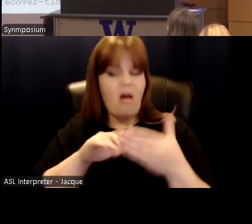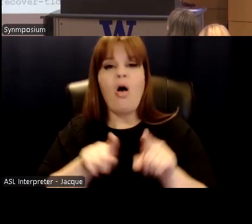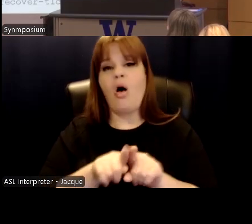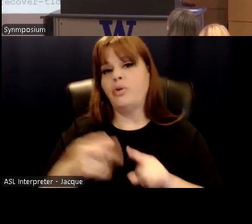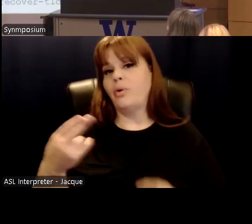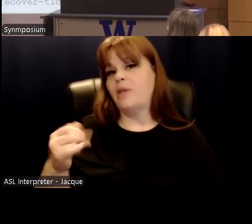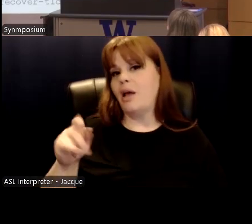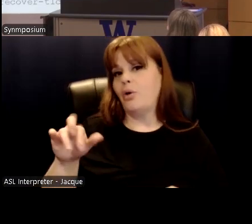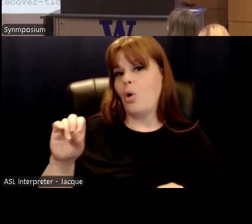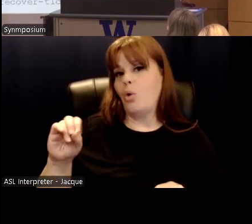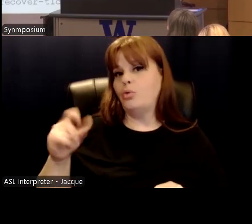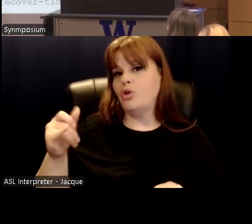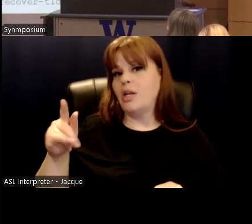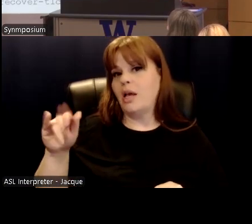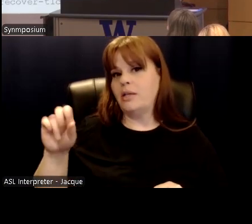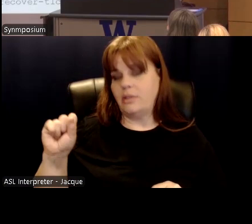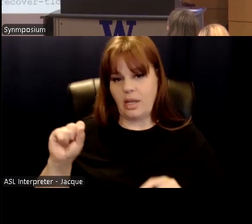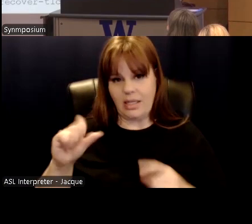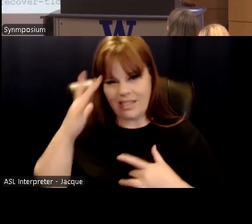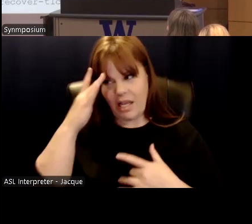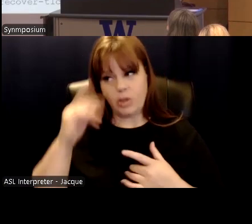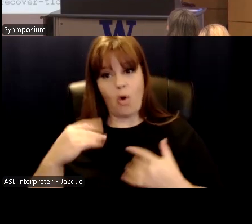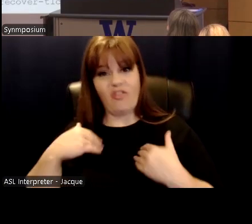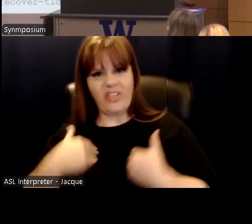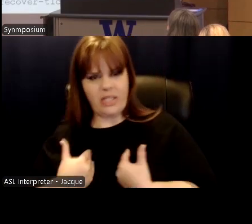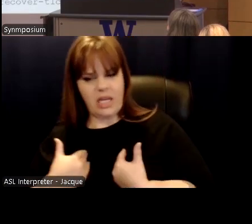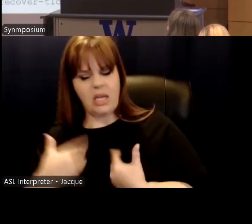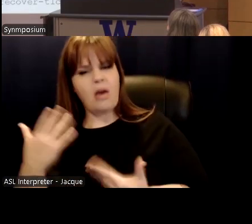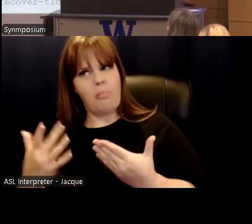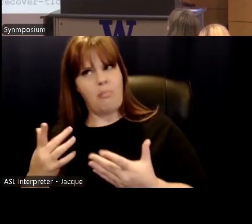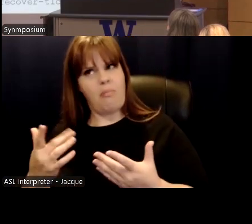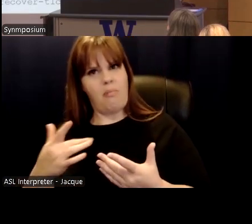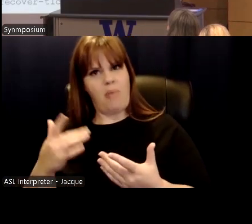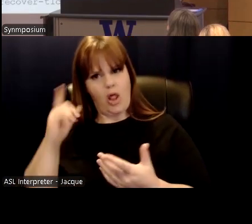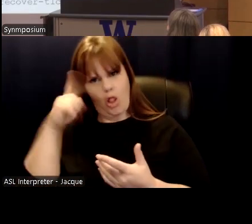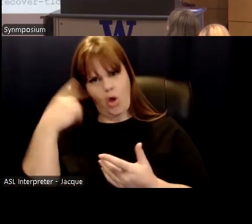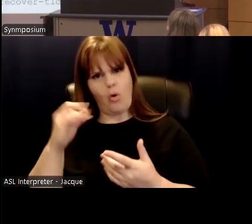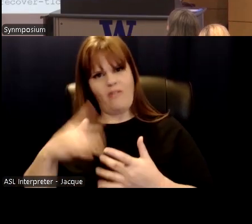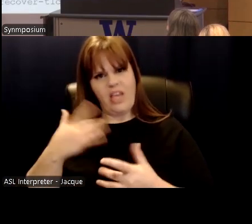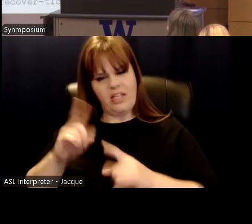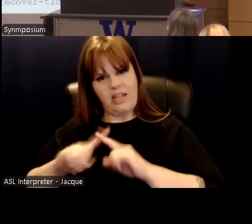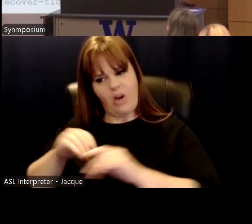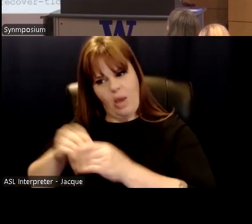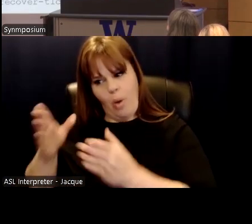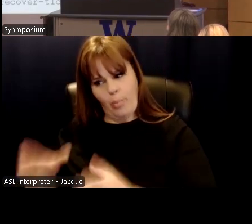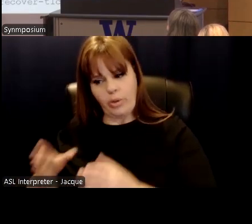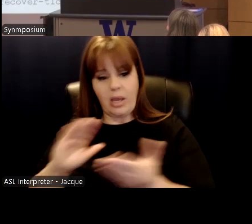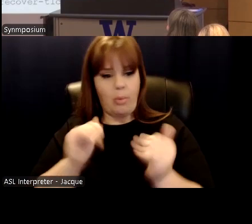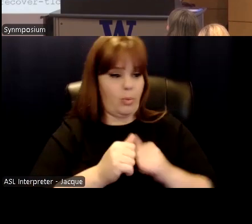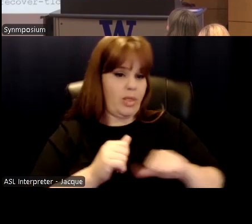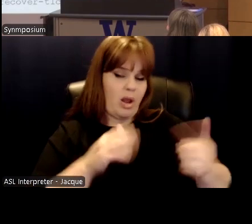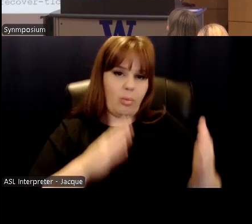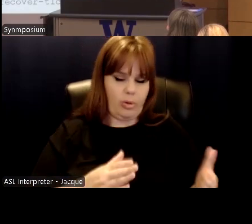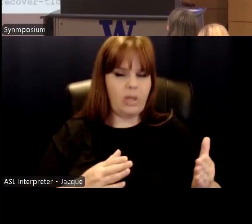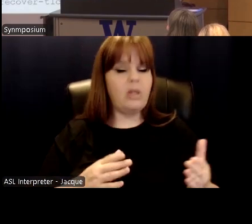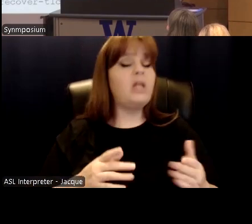so fatigue in one person may have a different mechanism than fatigue in another. So using one medication to treat both of those fatigues, you'll end